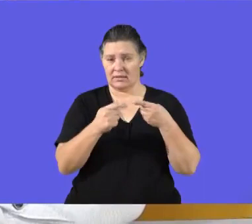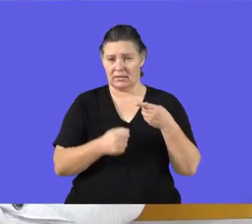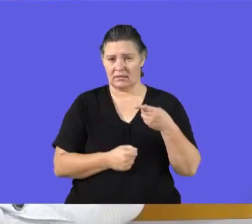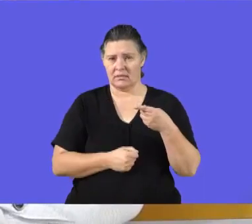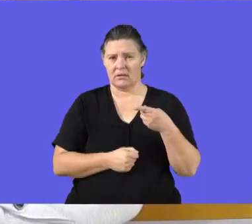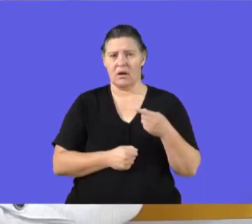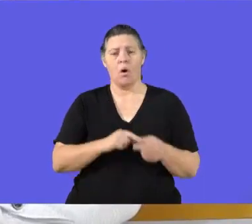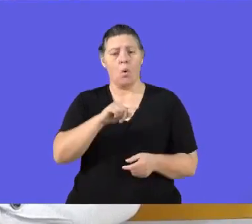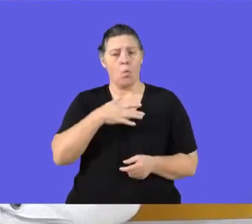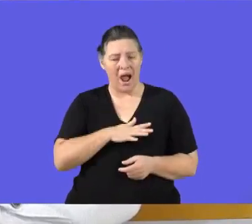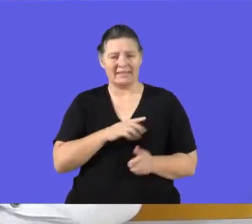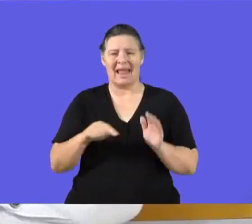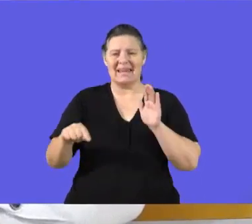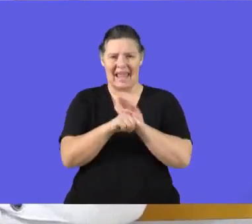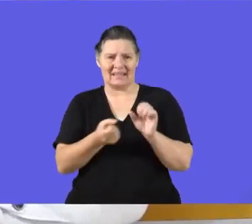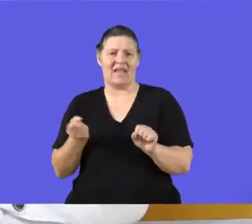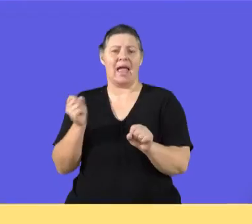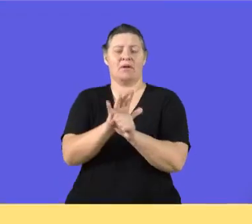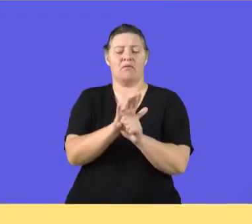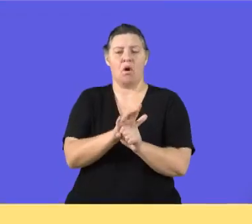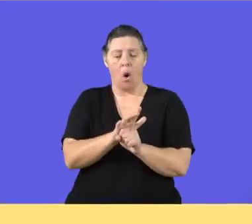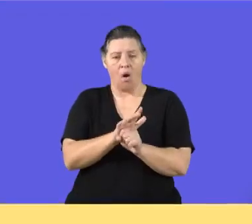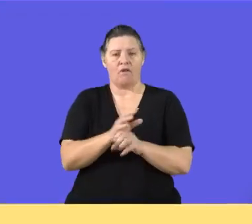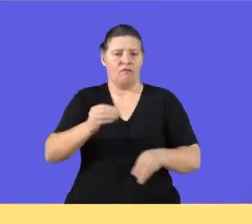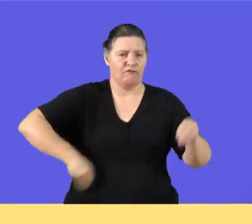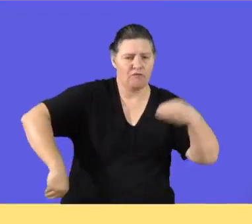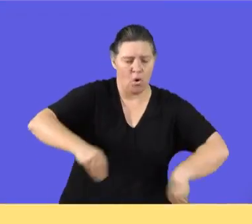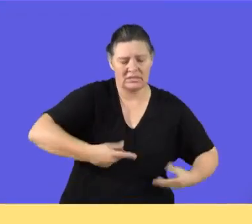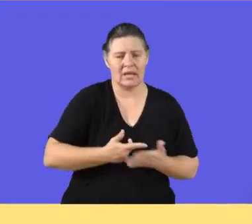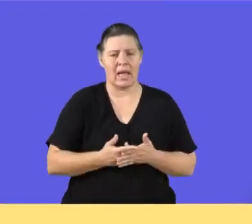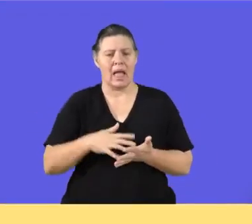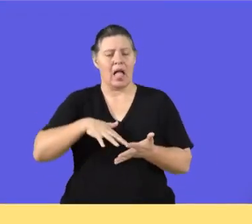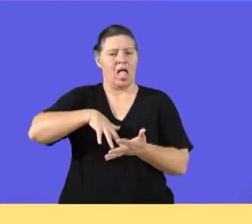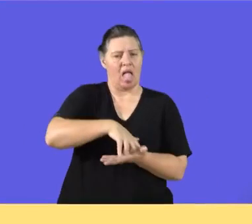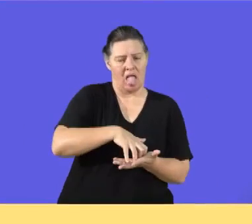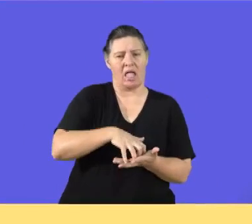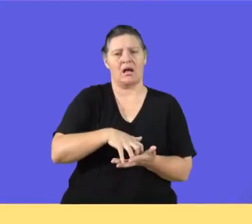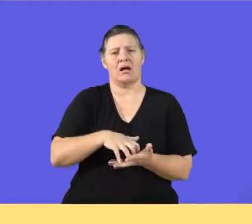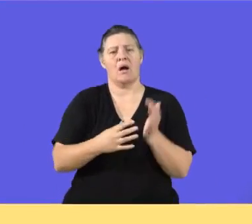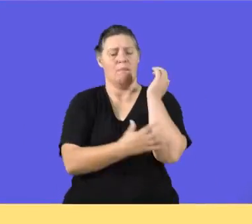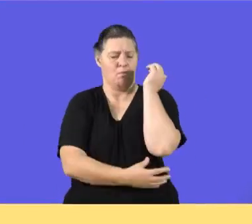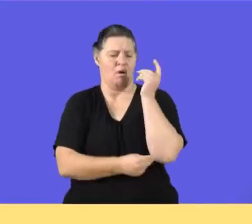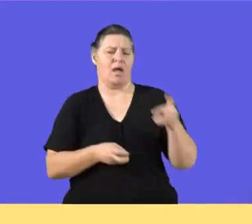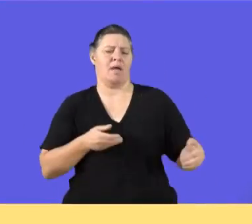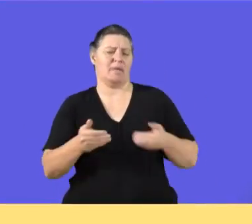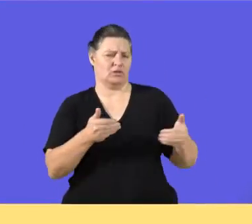of internal controls. Number one, to minimize negative impact of poor management or fraud.